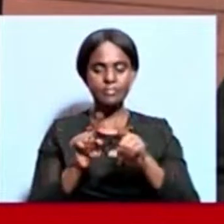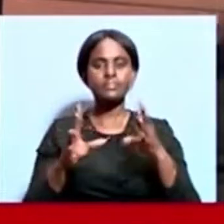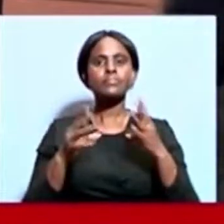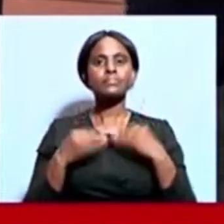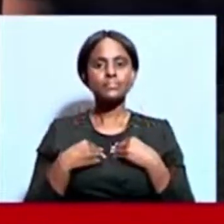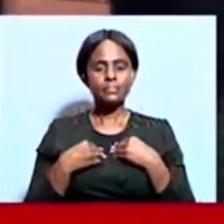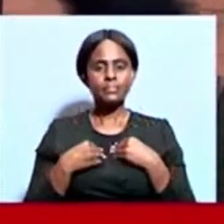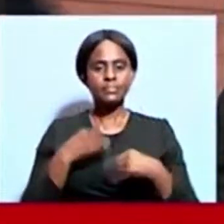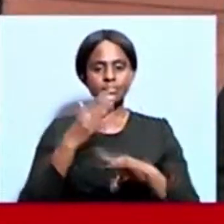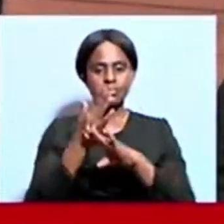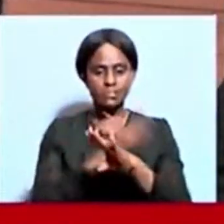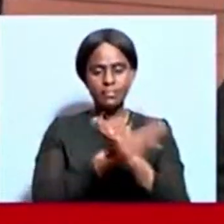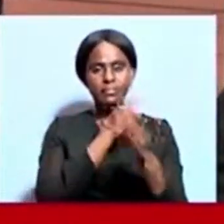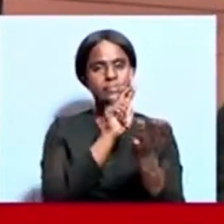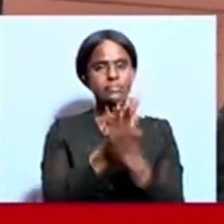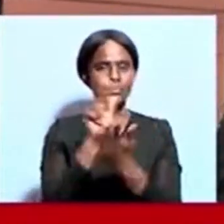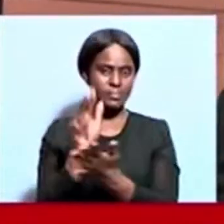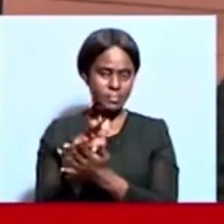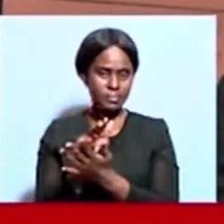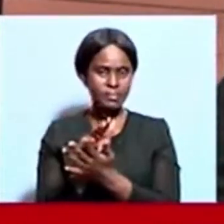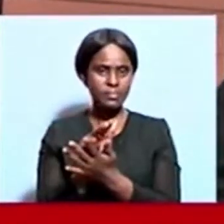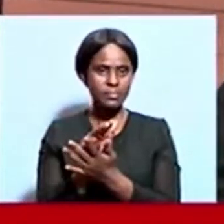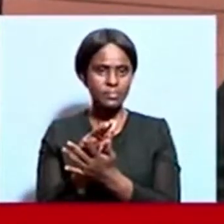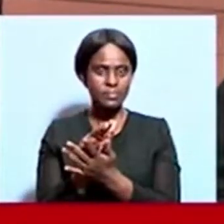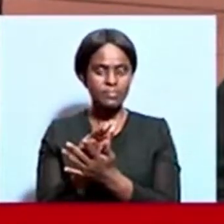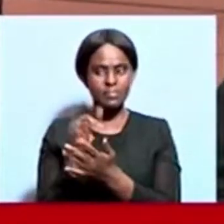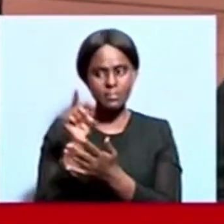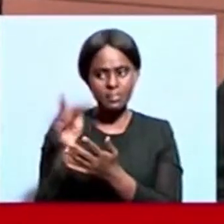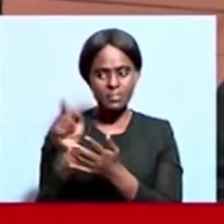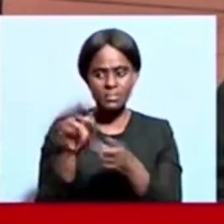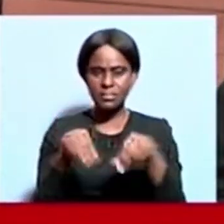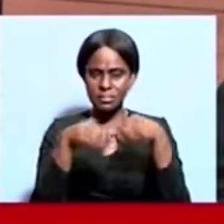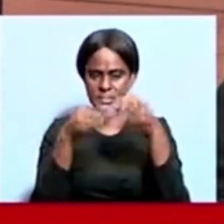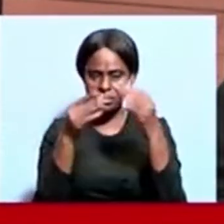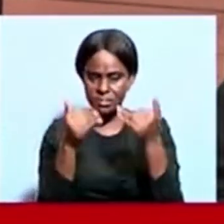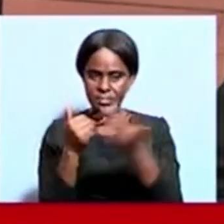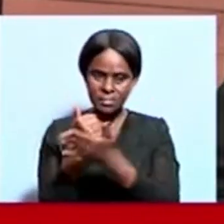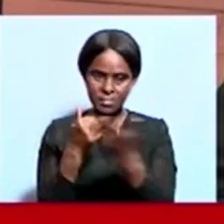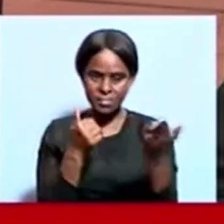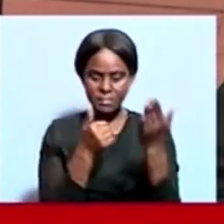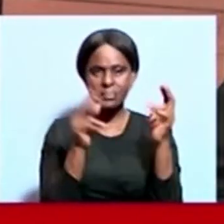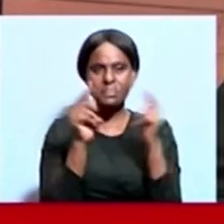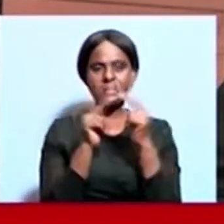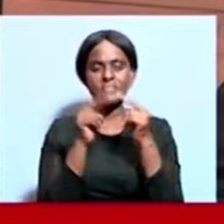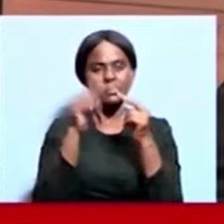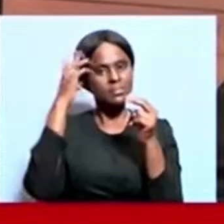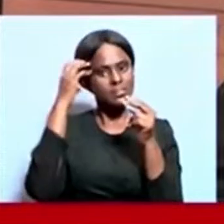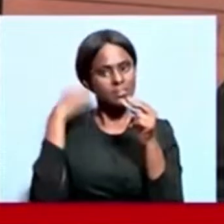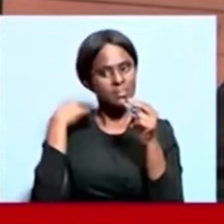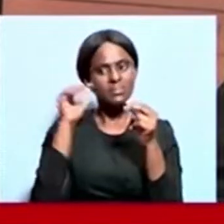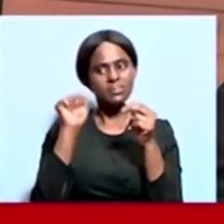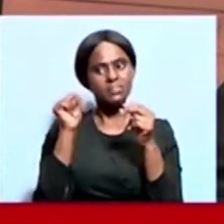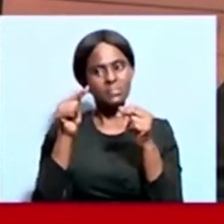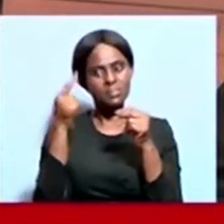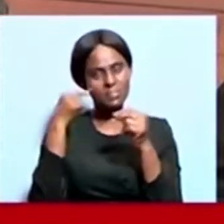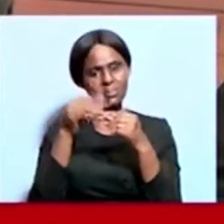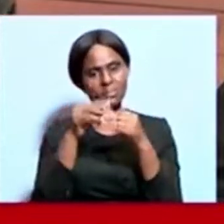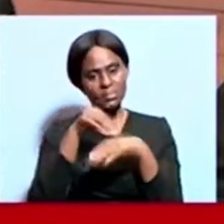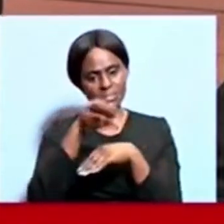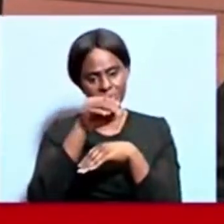before they are signed. Did you provide these contracts to the Office of the Attorney General for advice?